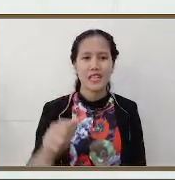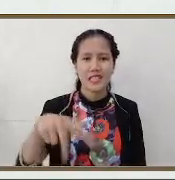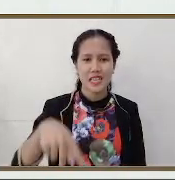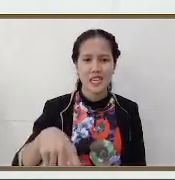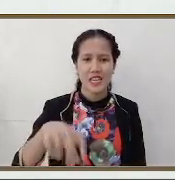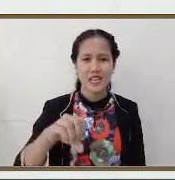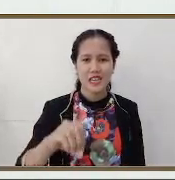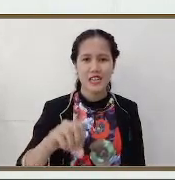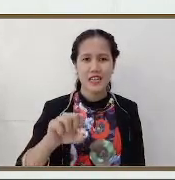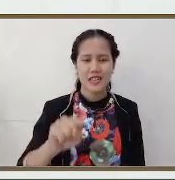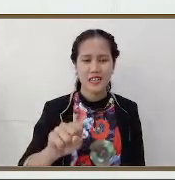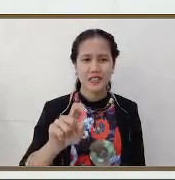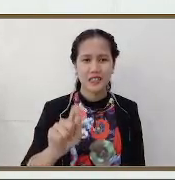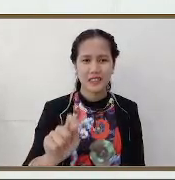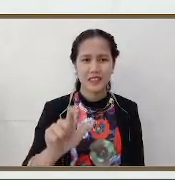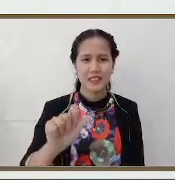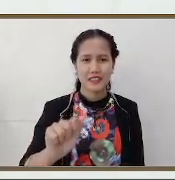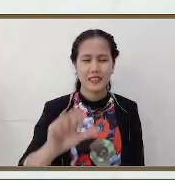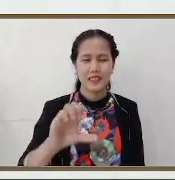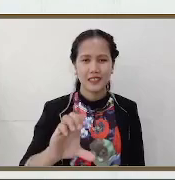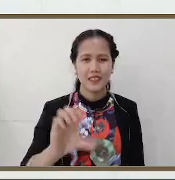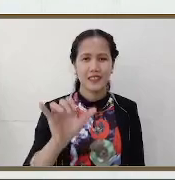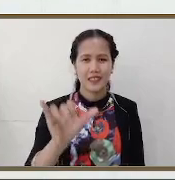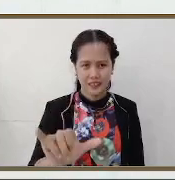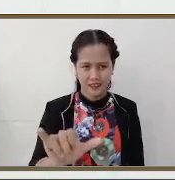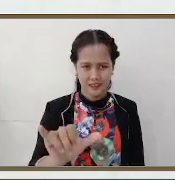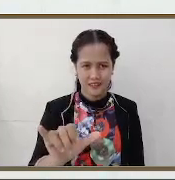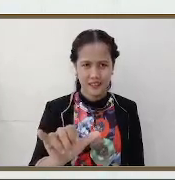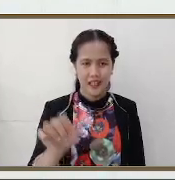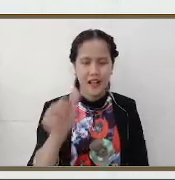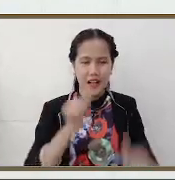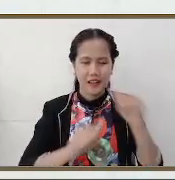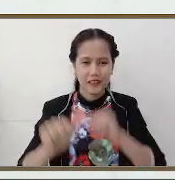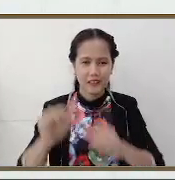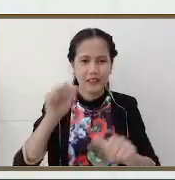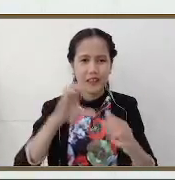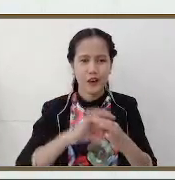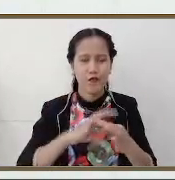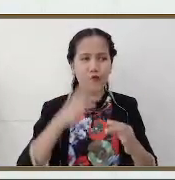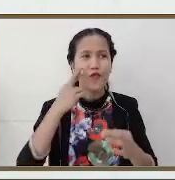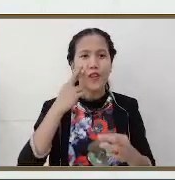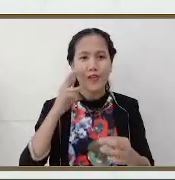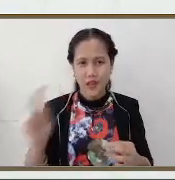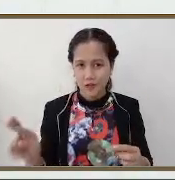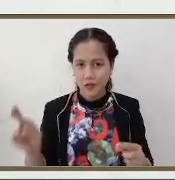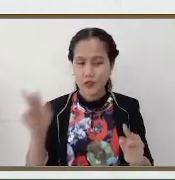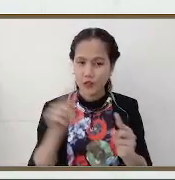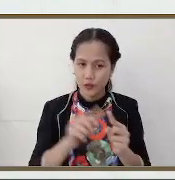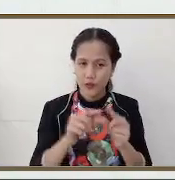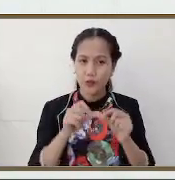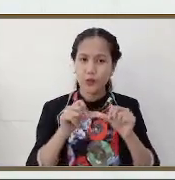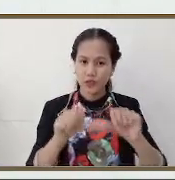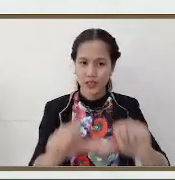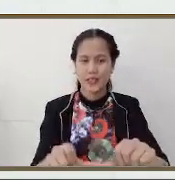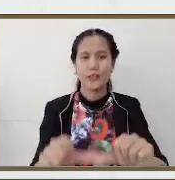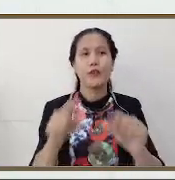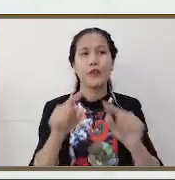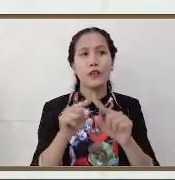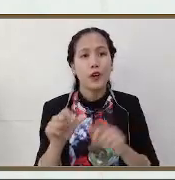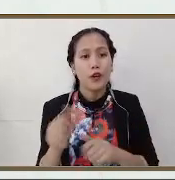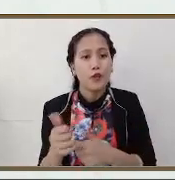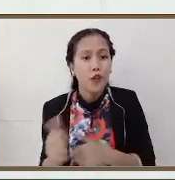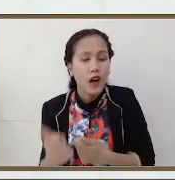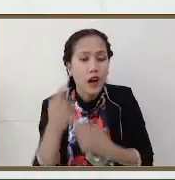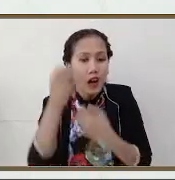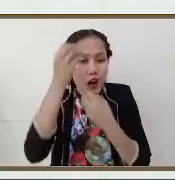define to you what's apostasy. It's an act of refusing to continue to follow,